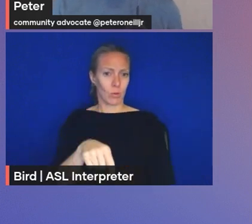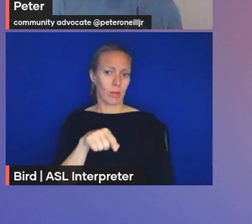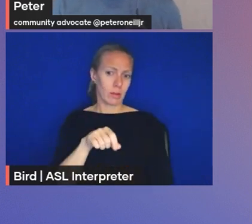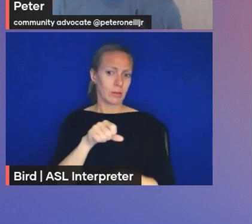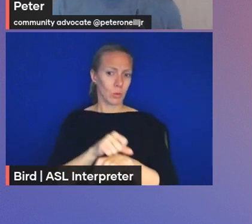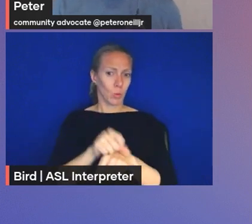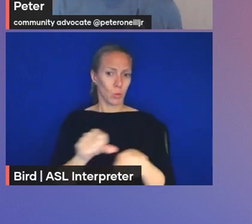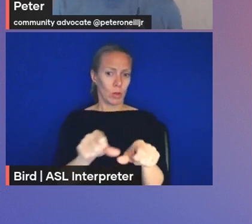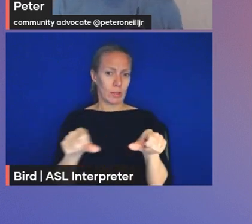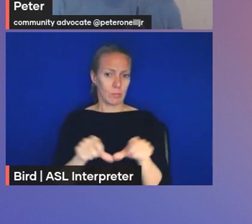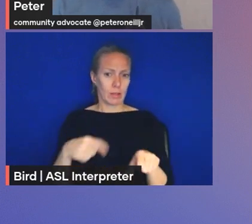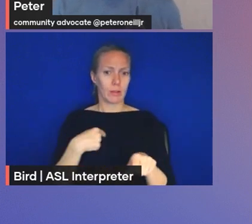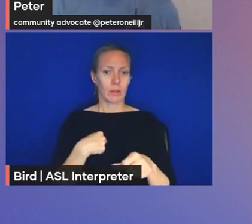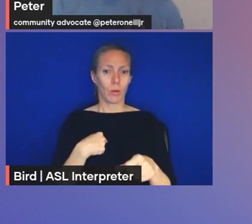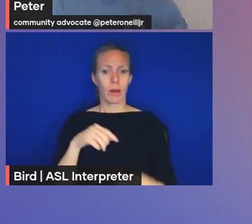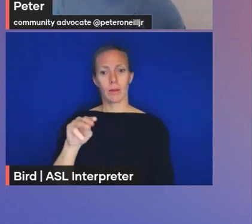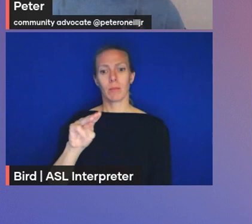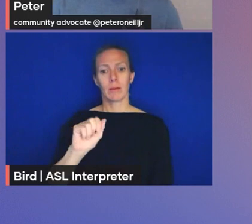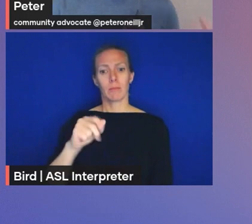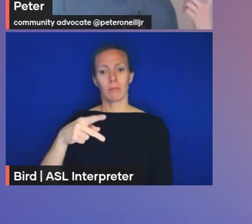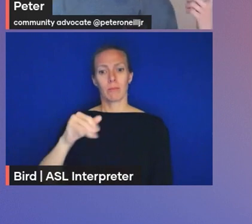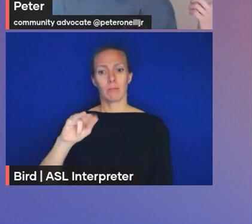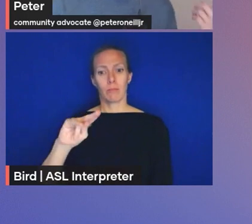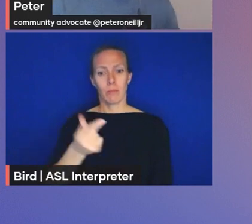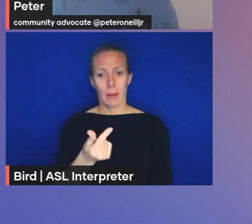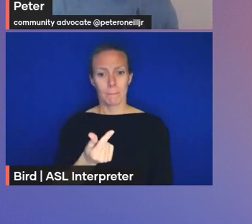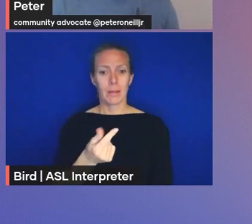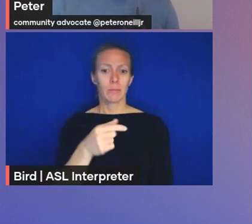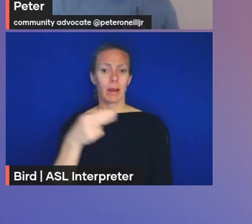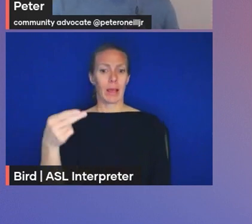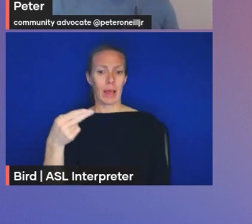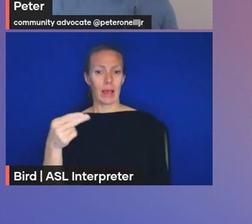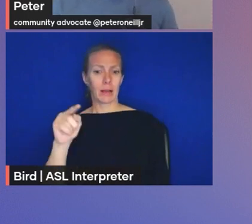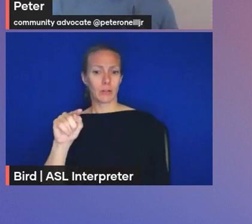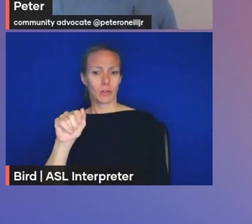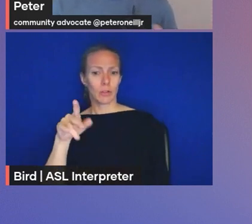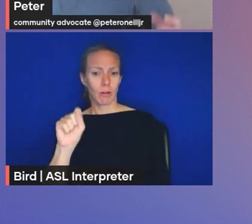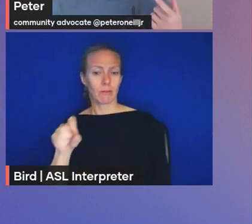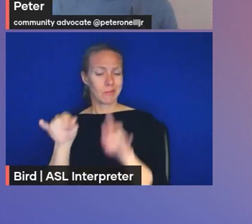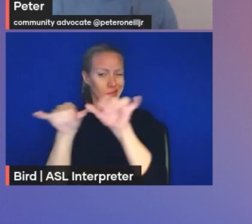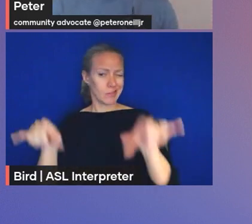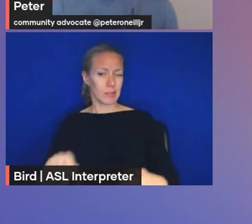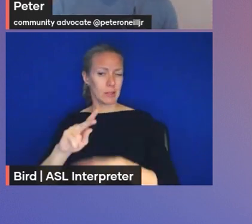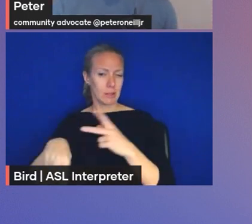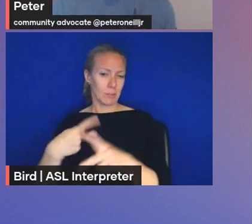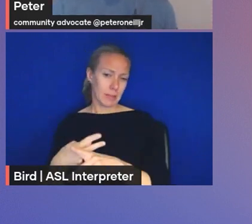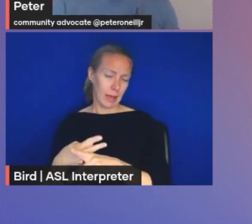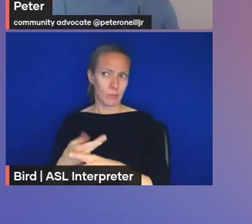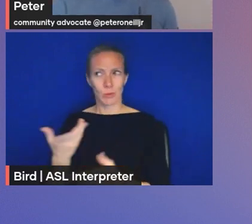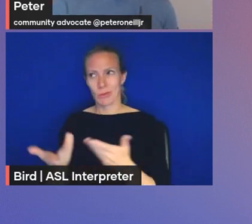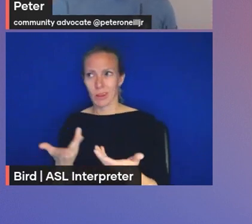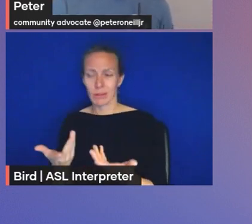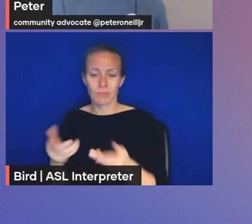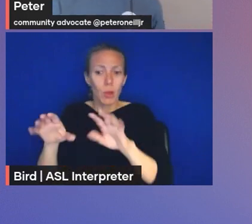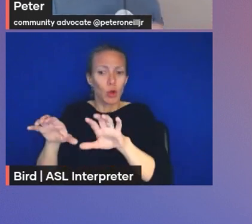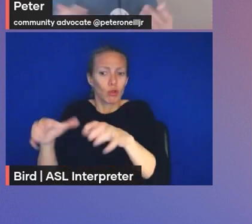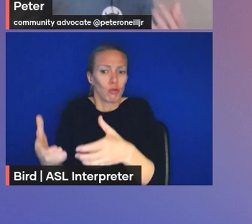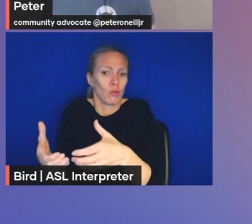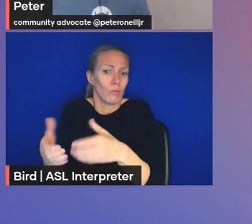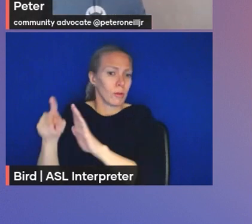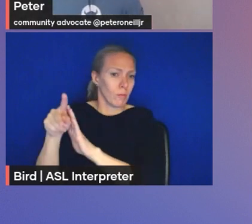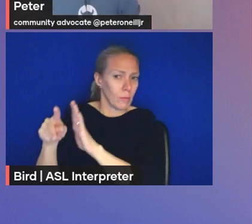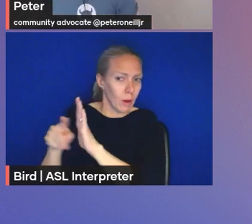HashiTalk system type. And so a system type is essentially just a grouping of policies. And so this is a grouping